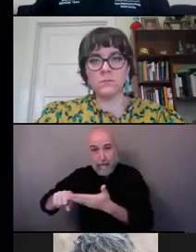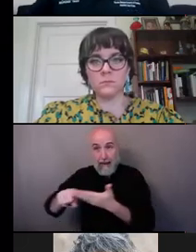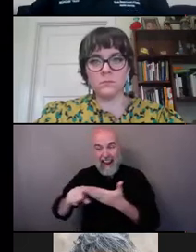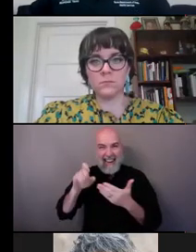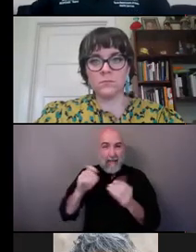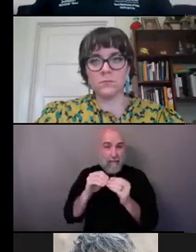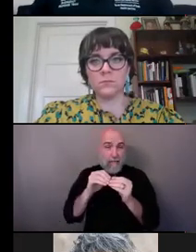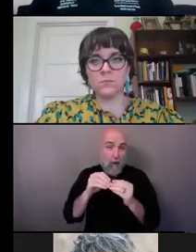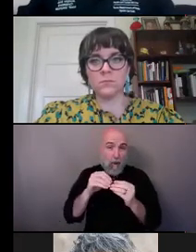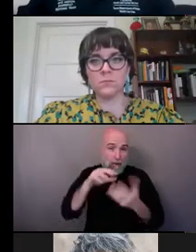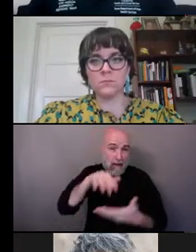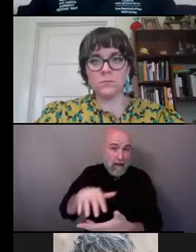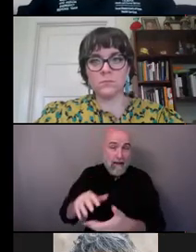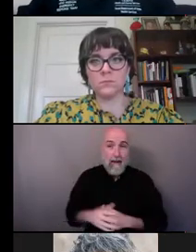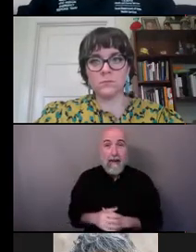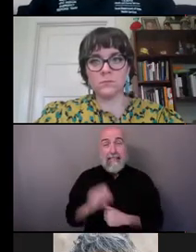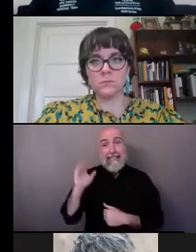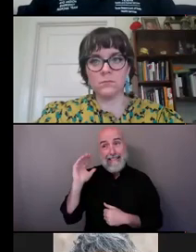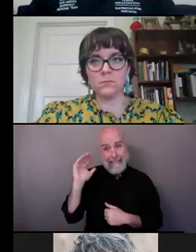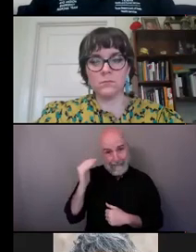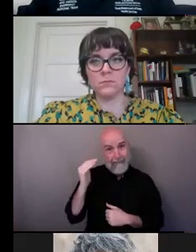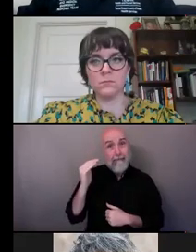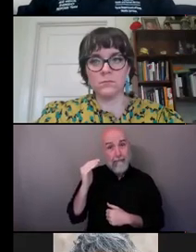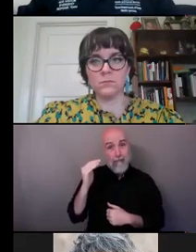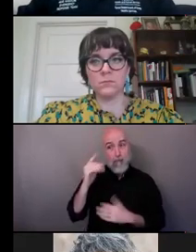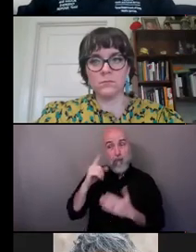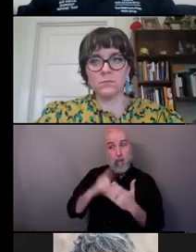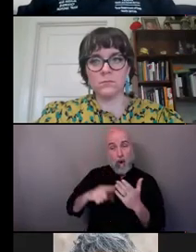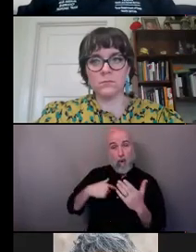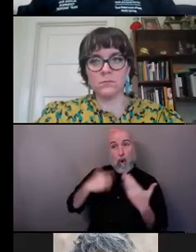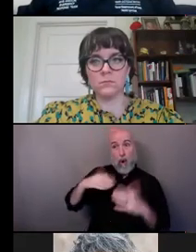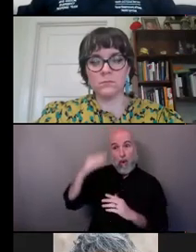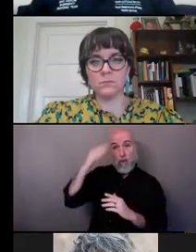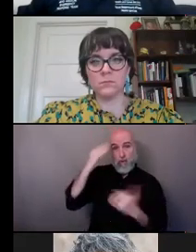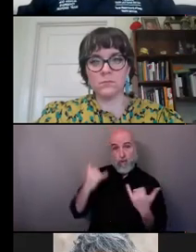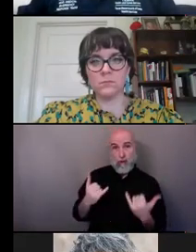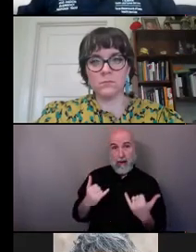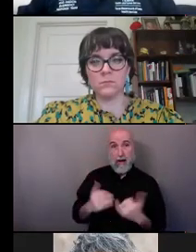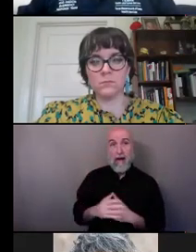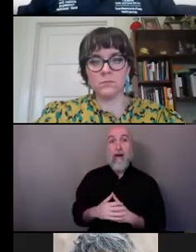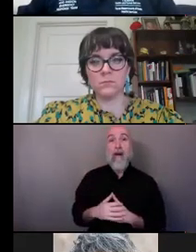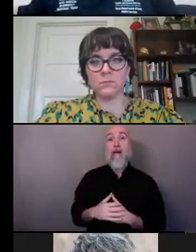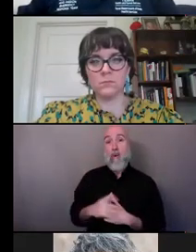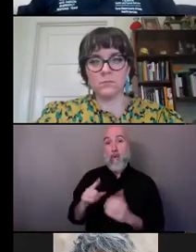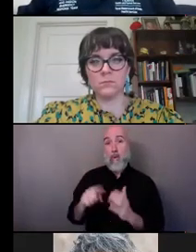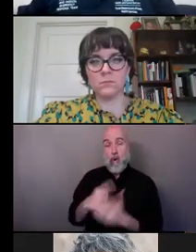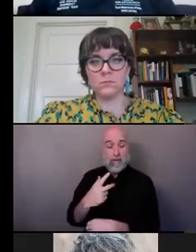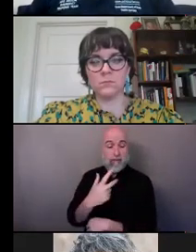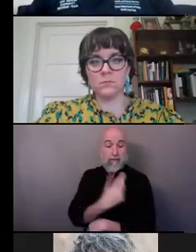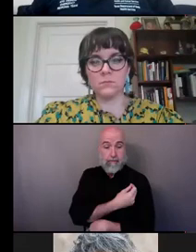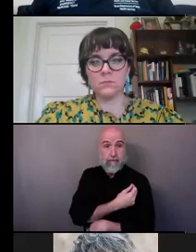research. There does seem to be, on the basis of what we have today, that the vaccines